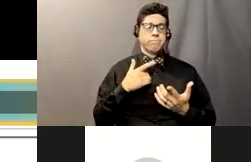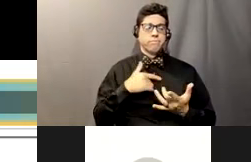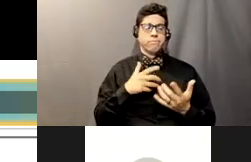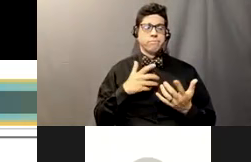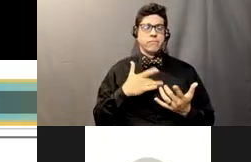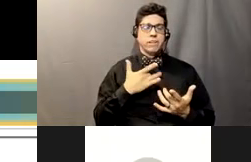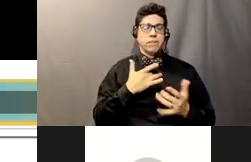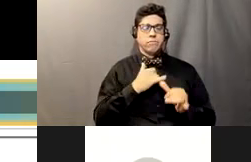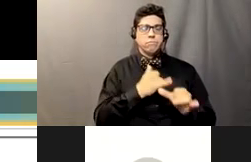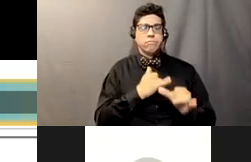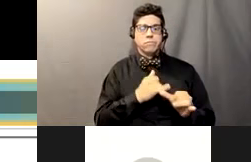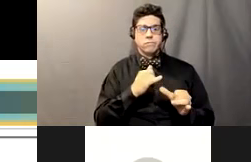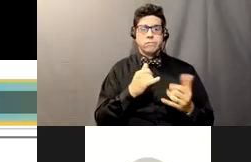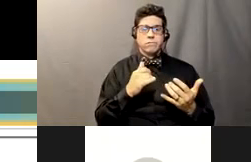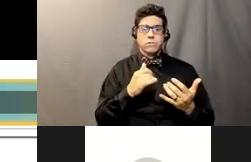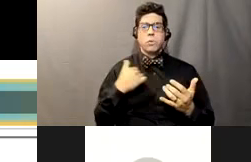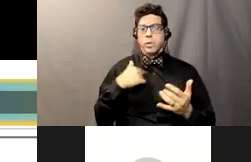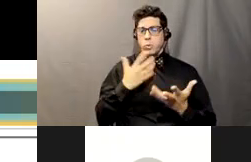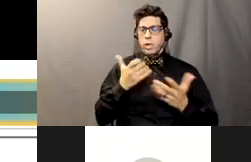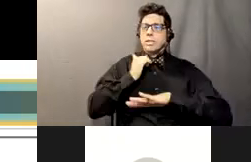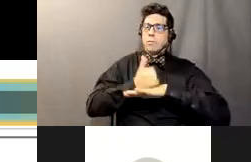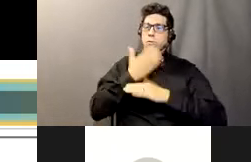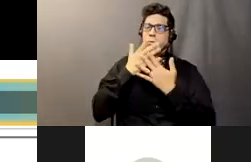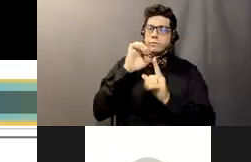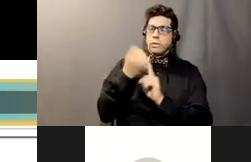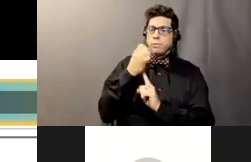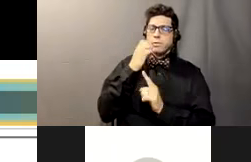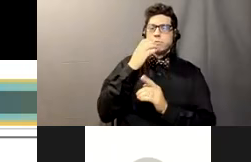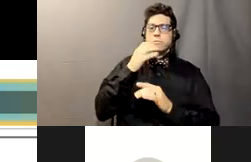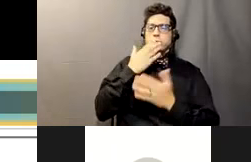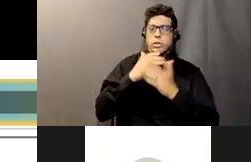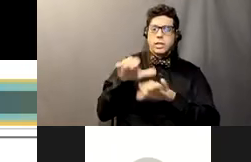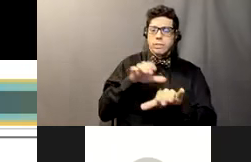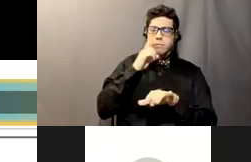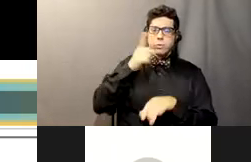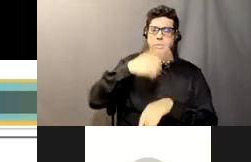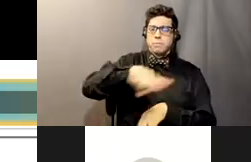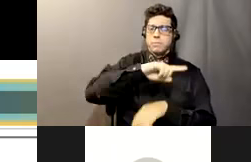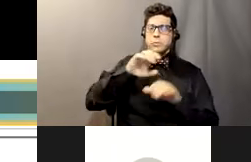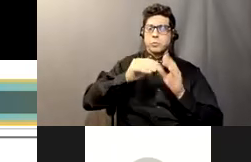very intentional about creating a variety of different activities for our students.